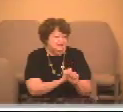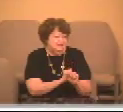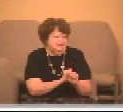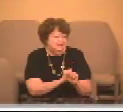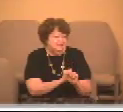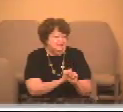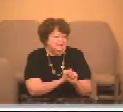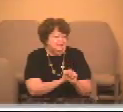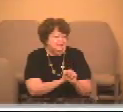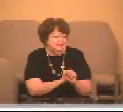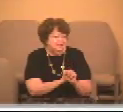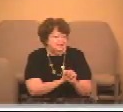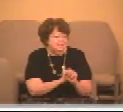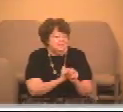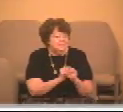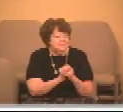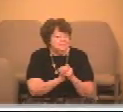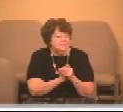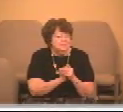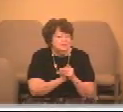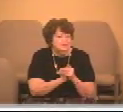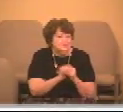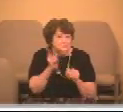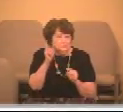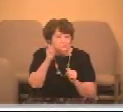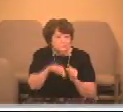Huh, why?